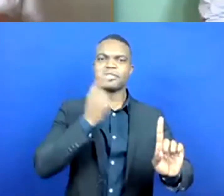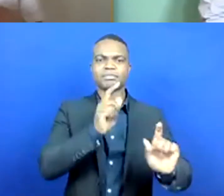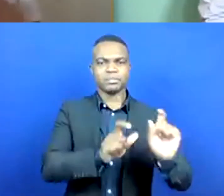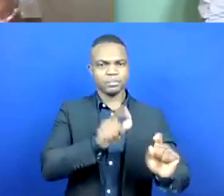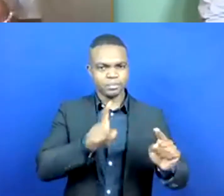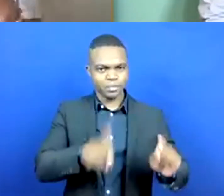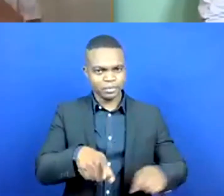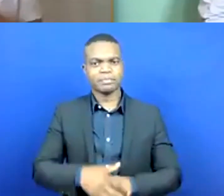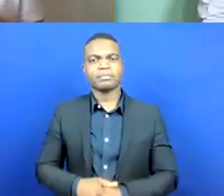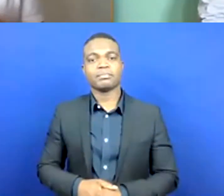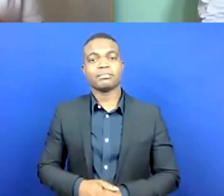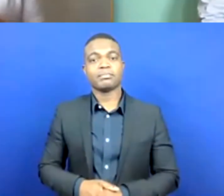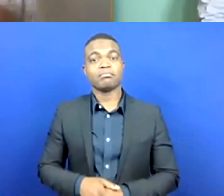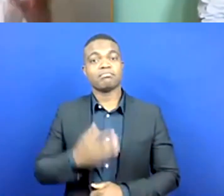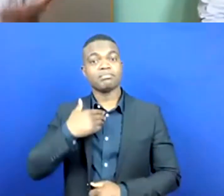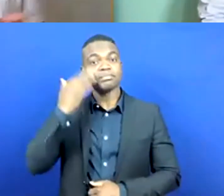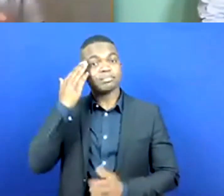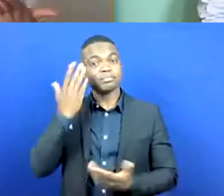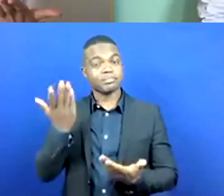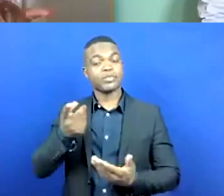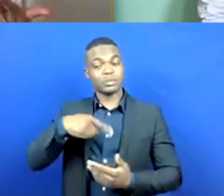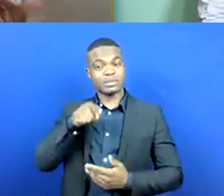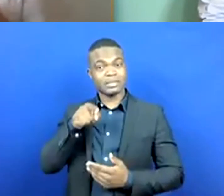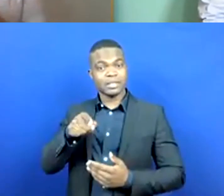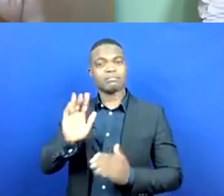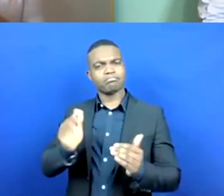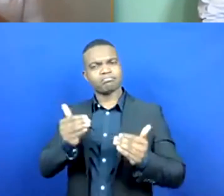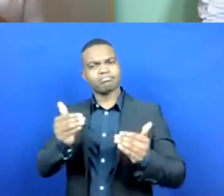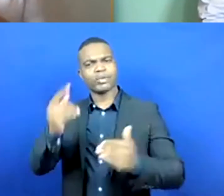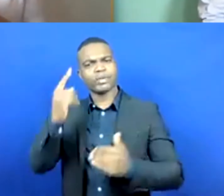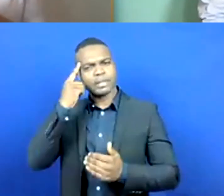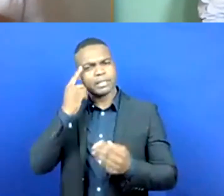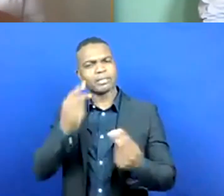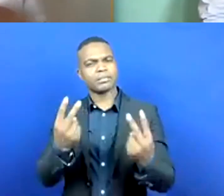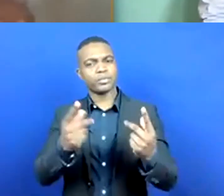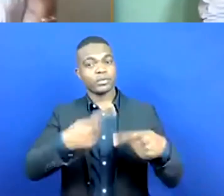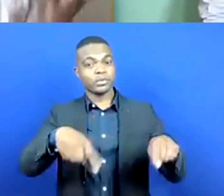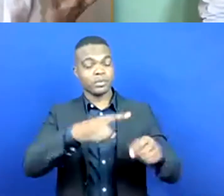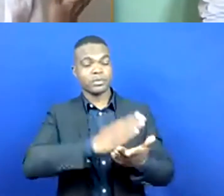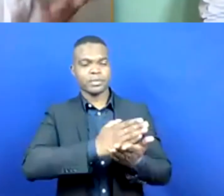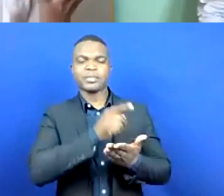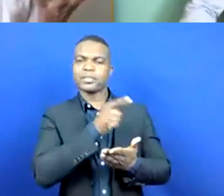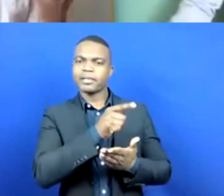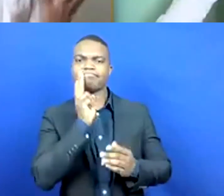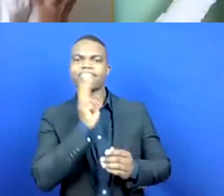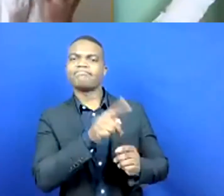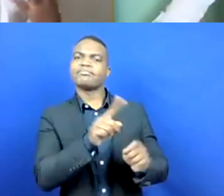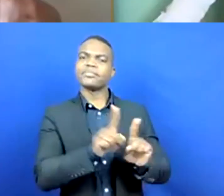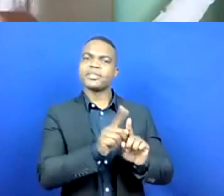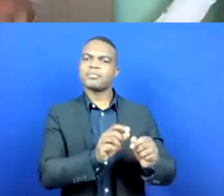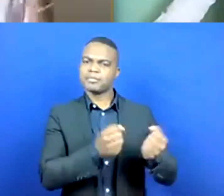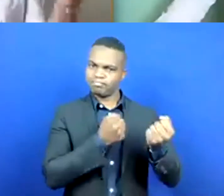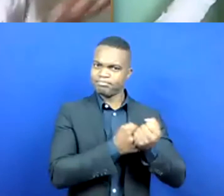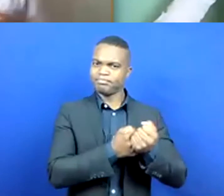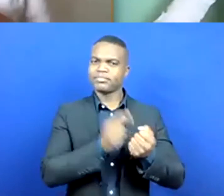us and what governments expect of us, but these expectations have to be realistic. So we can define all what we want, and